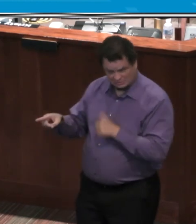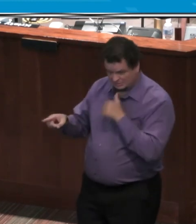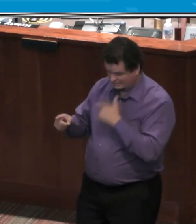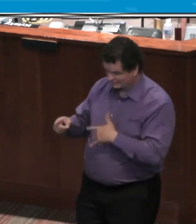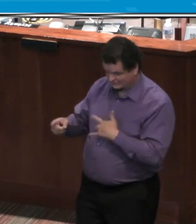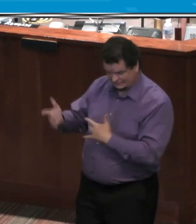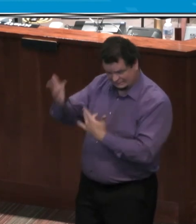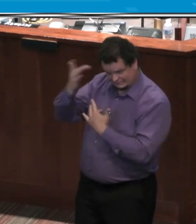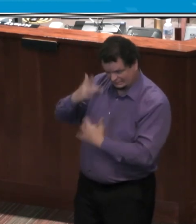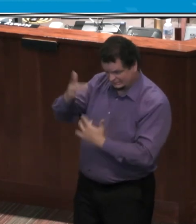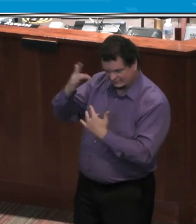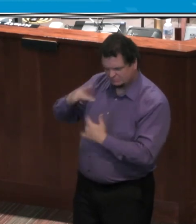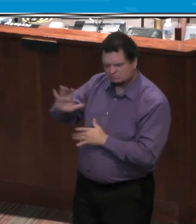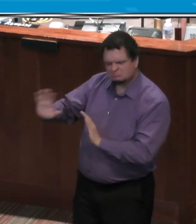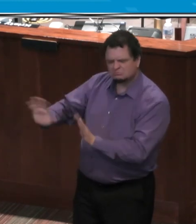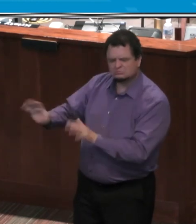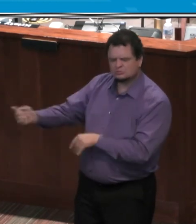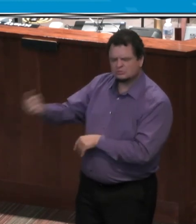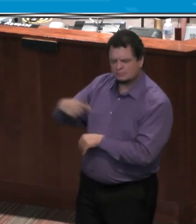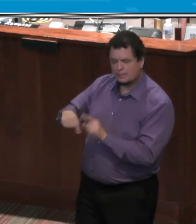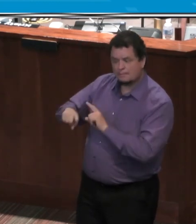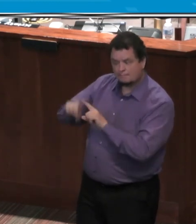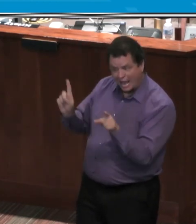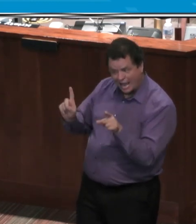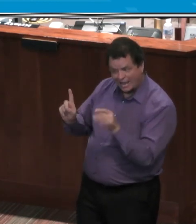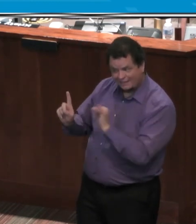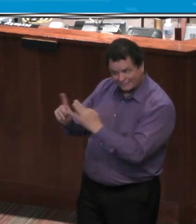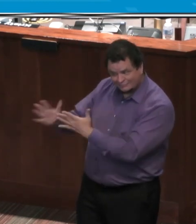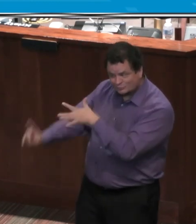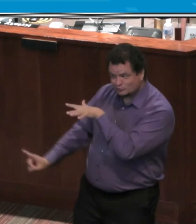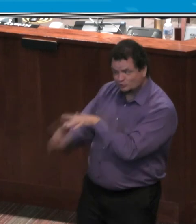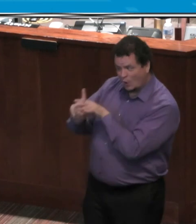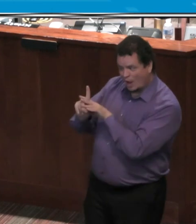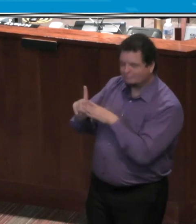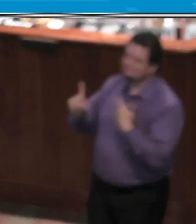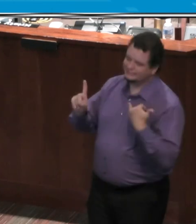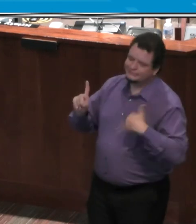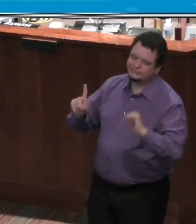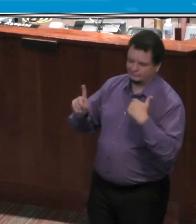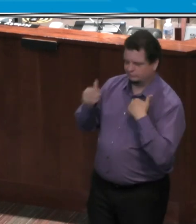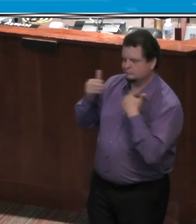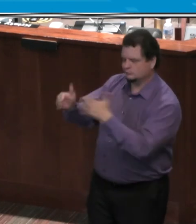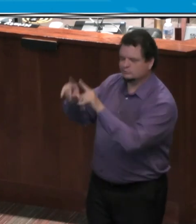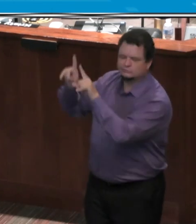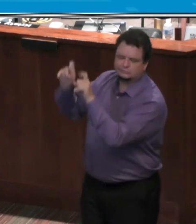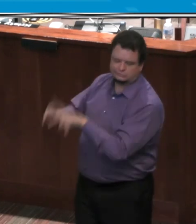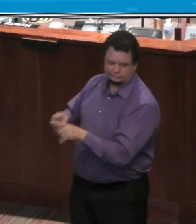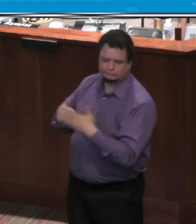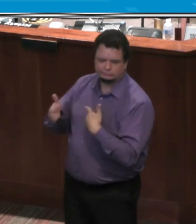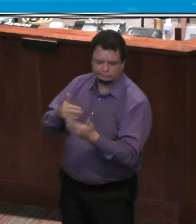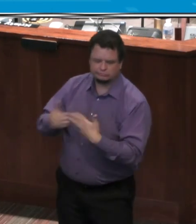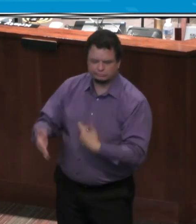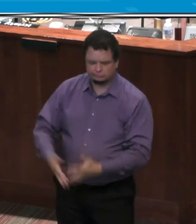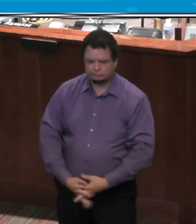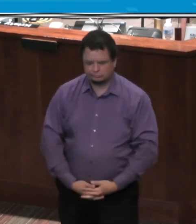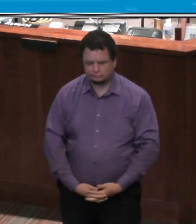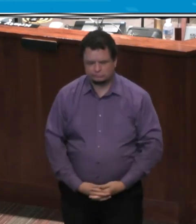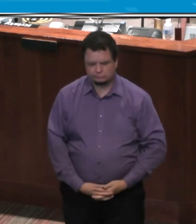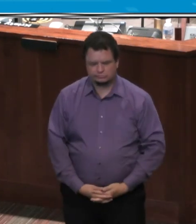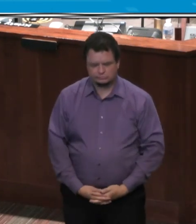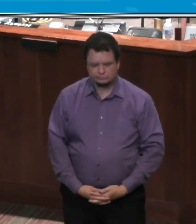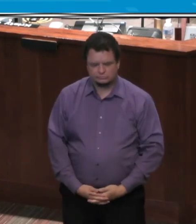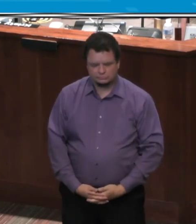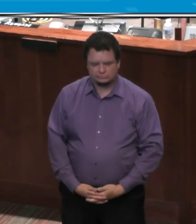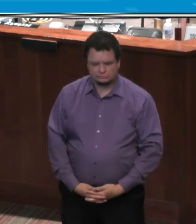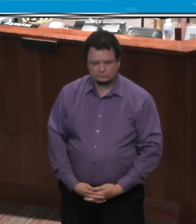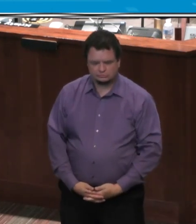Something I don't know if we mentioned, I think that is great, is that the testing turnaround for that new site. I think we missed that. Yeah, thank